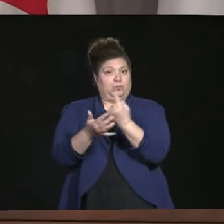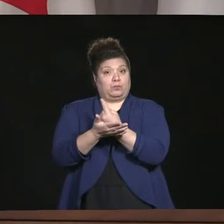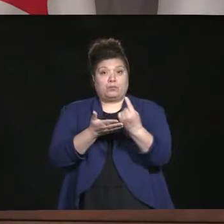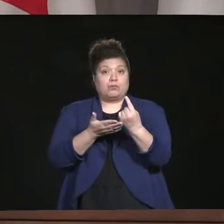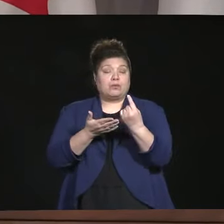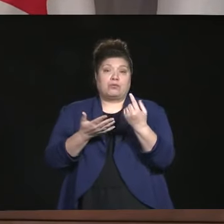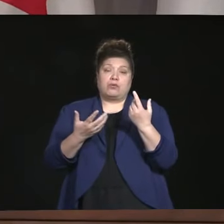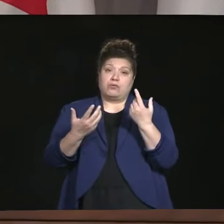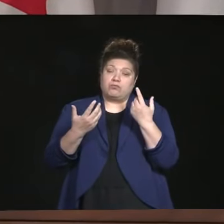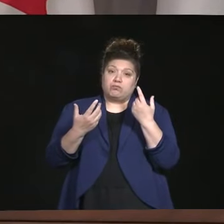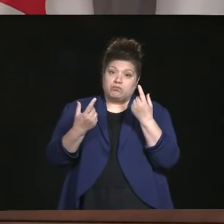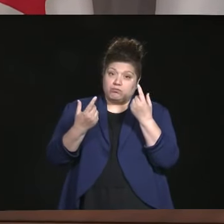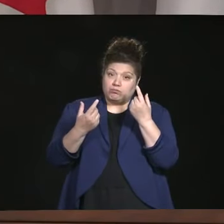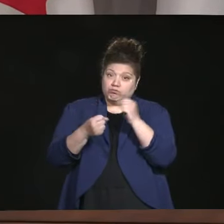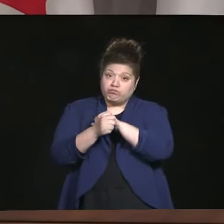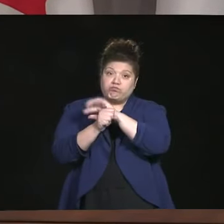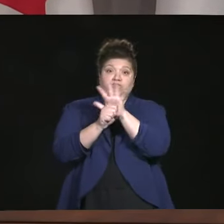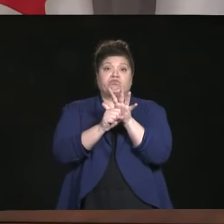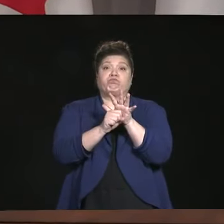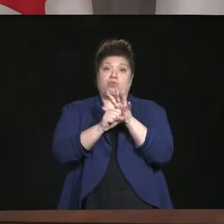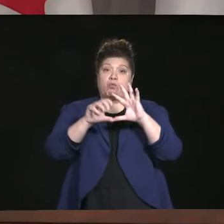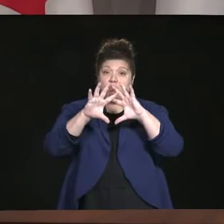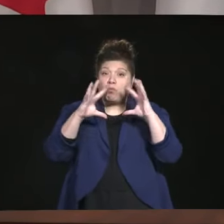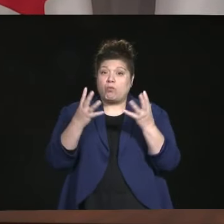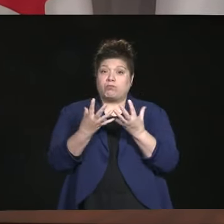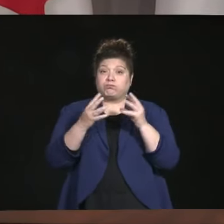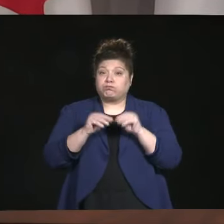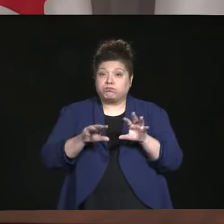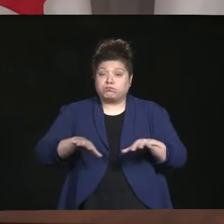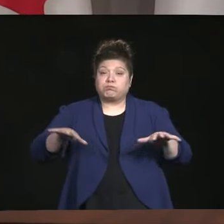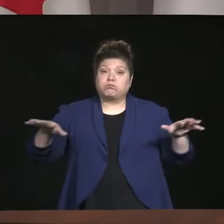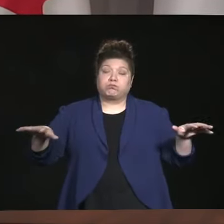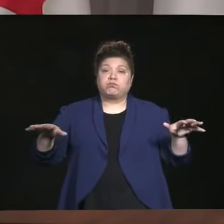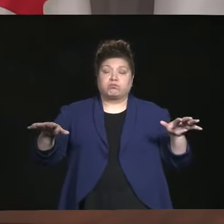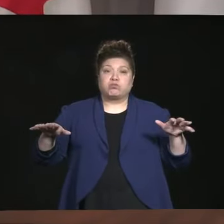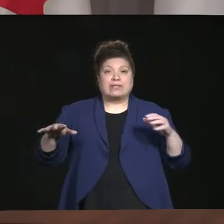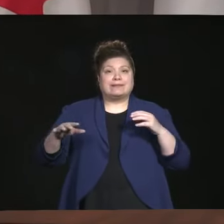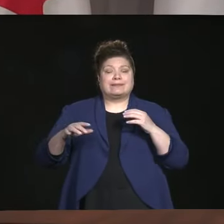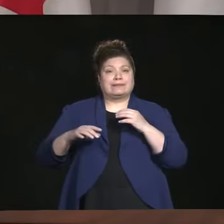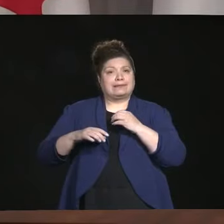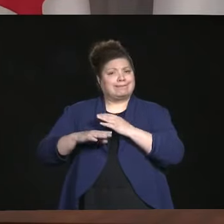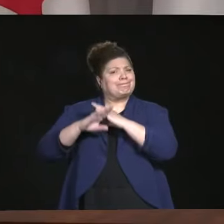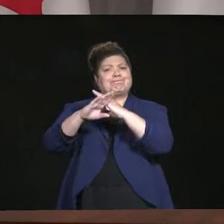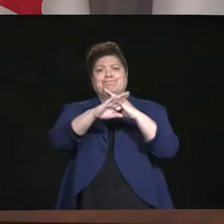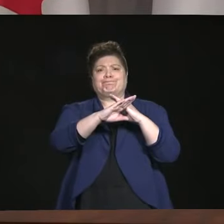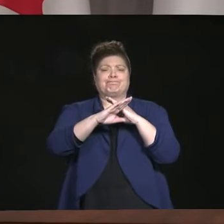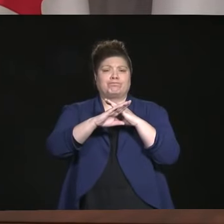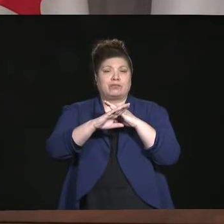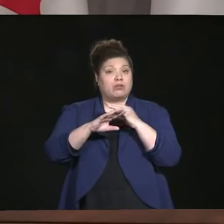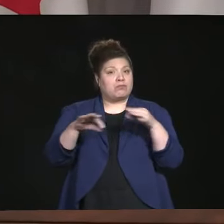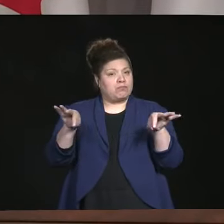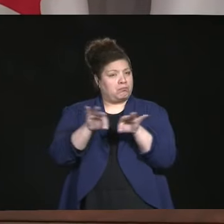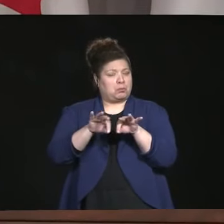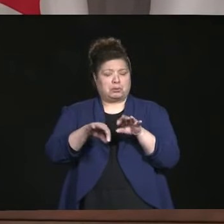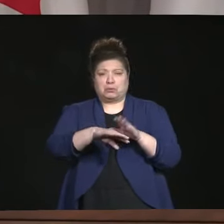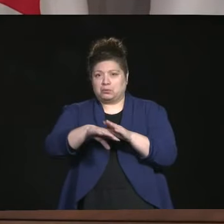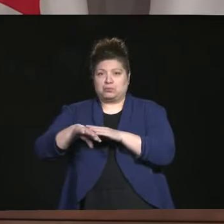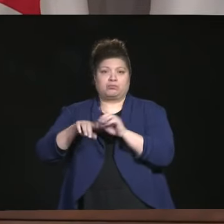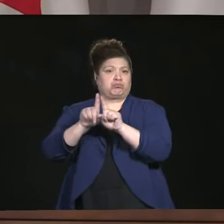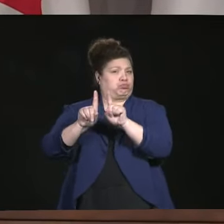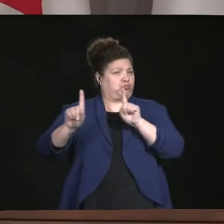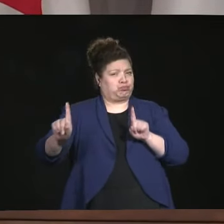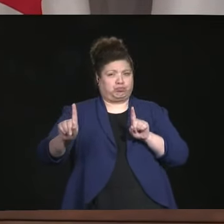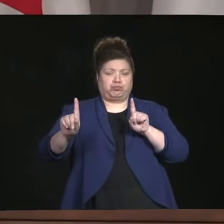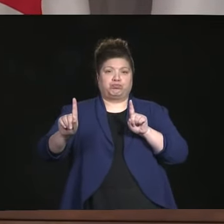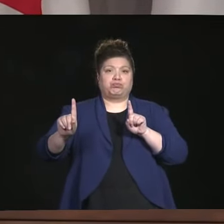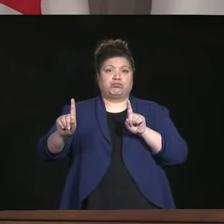global pandemic. We must practice physical distancing. We must stay